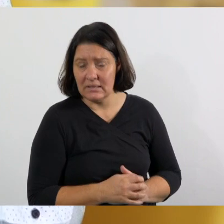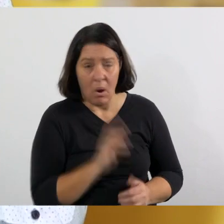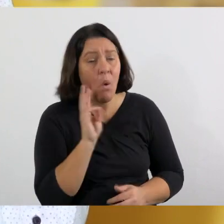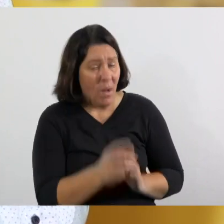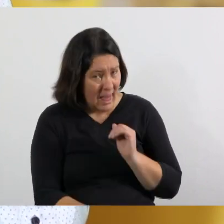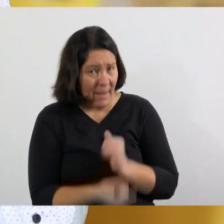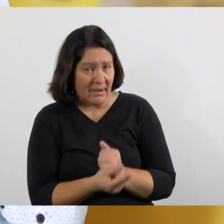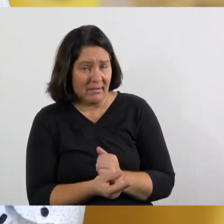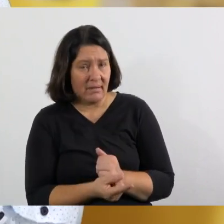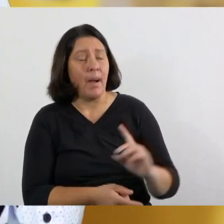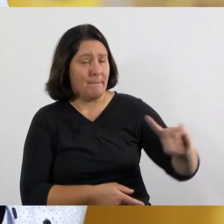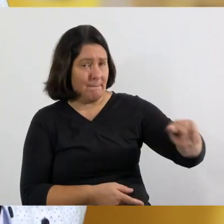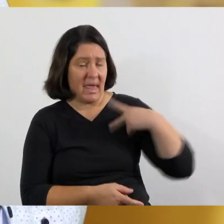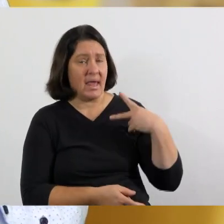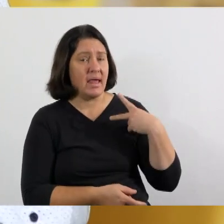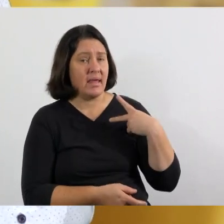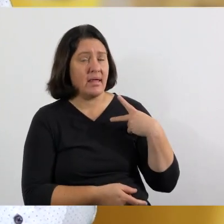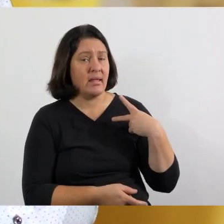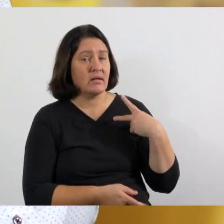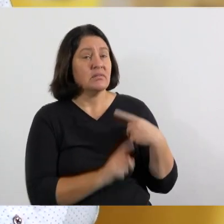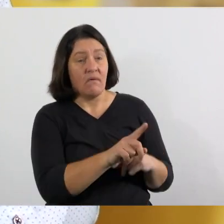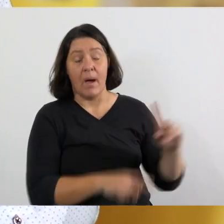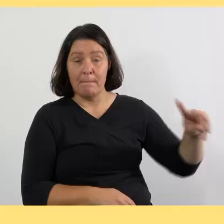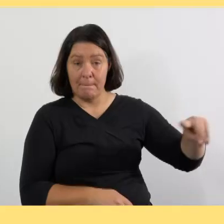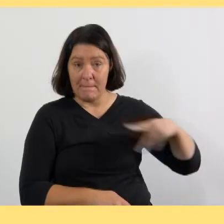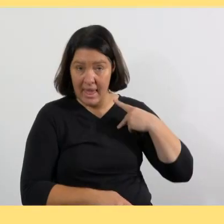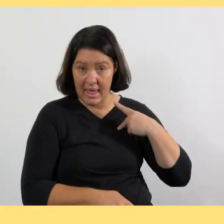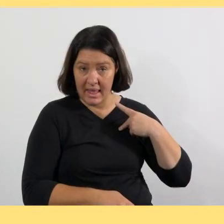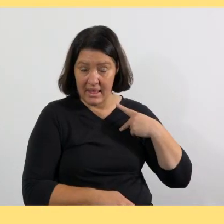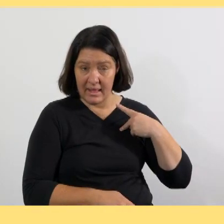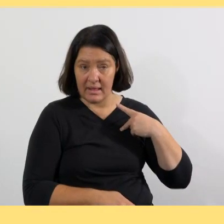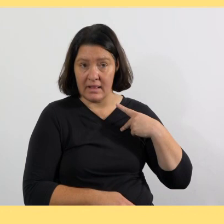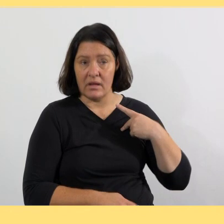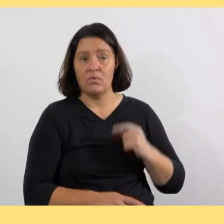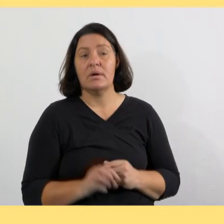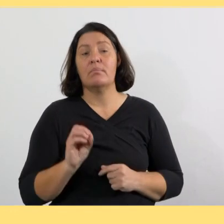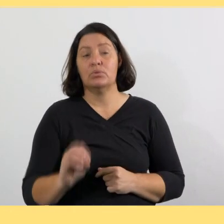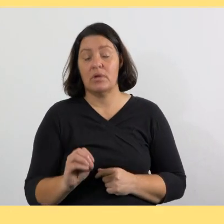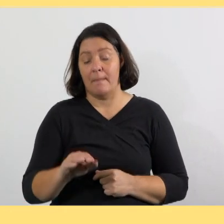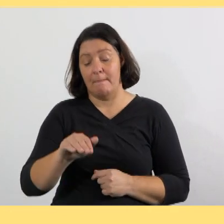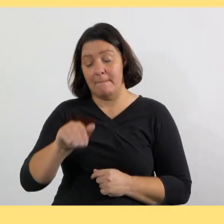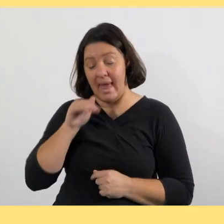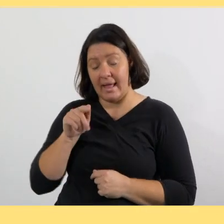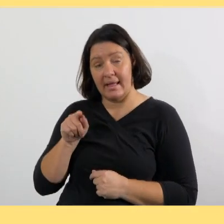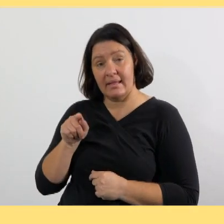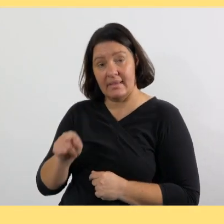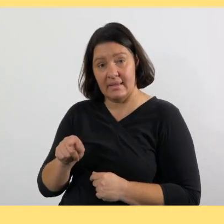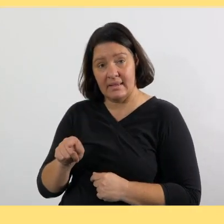It will happen that they will pay. So when they pay, we come here and we say